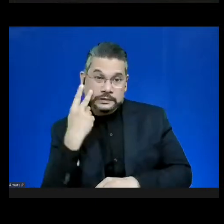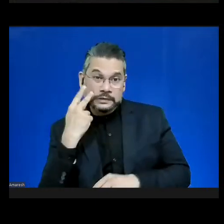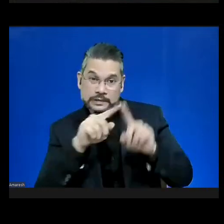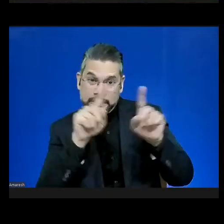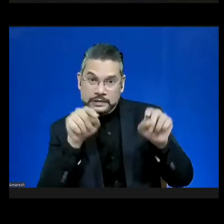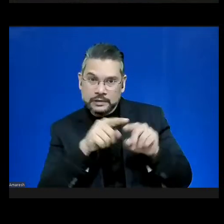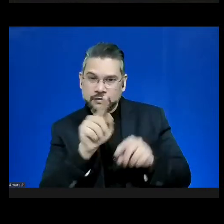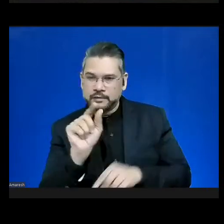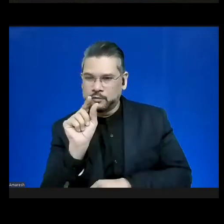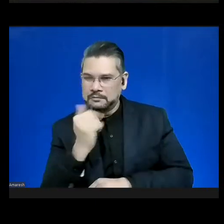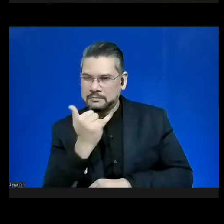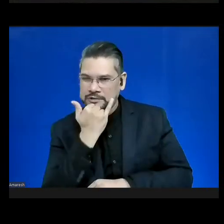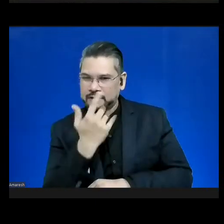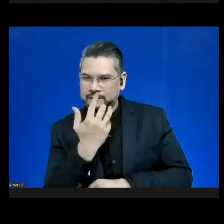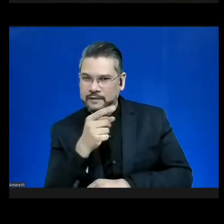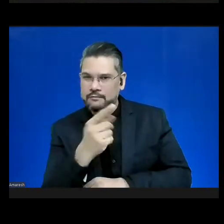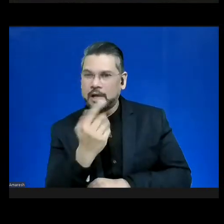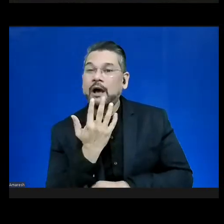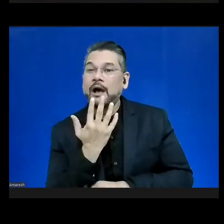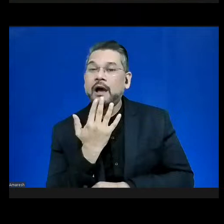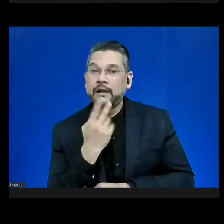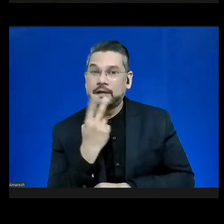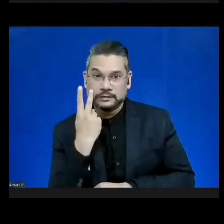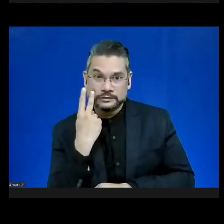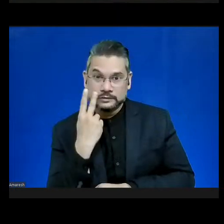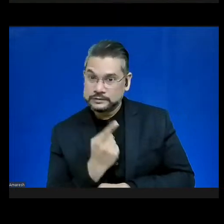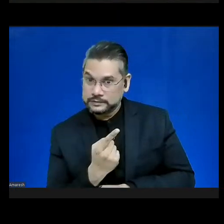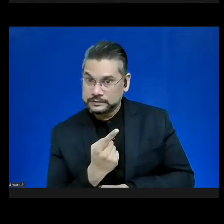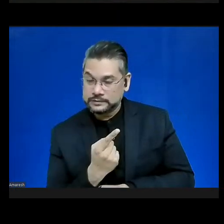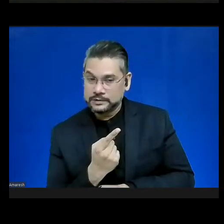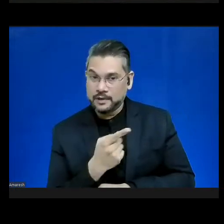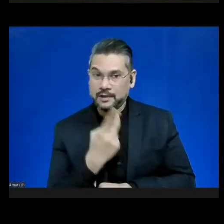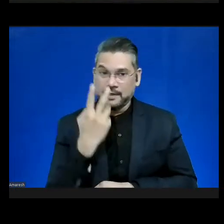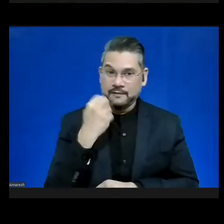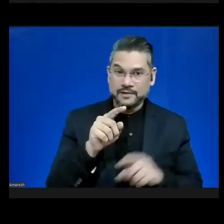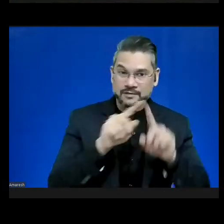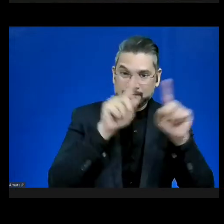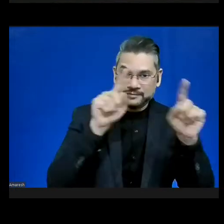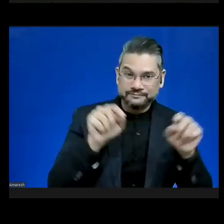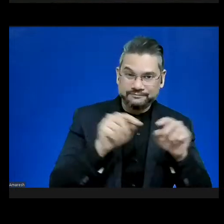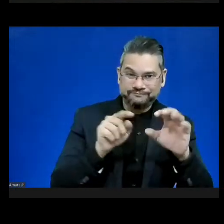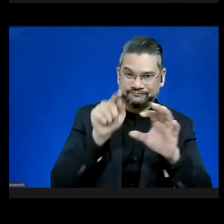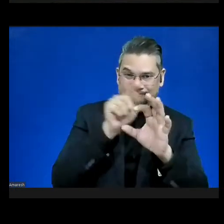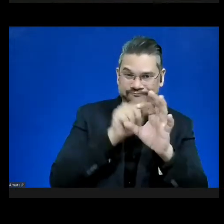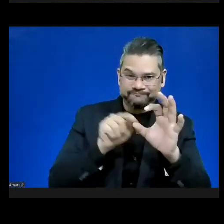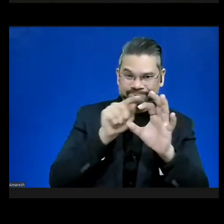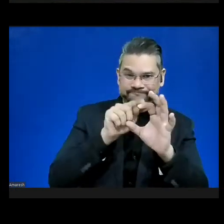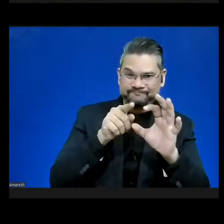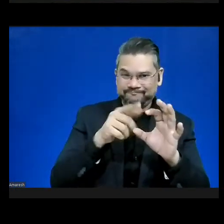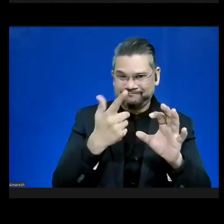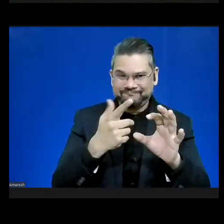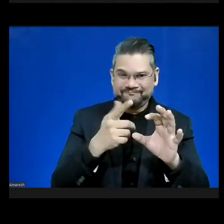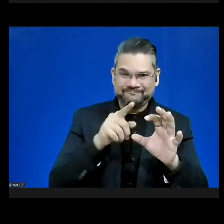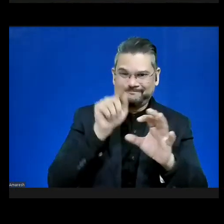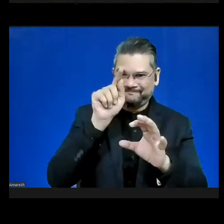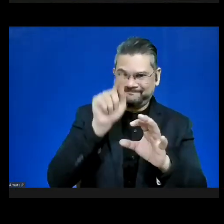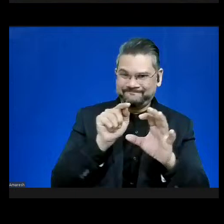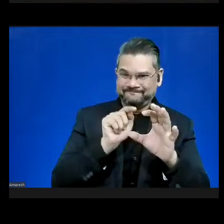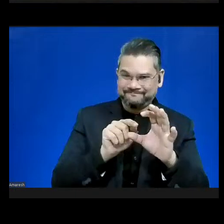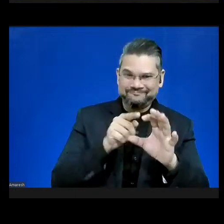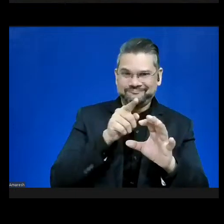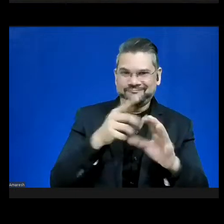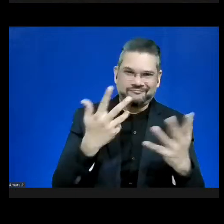color. They have given a symbol which says that probably if there is an error, that symbol is